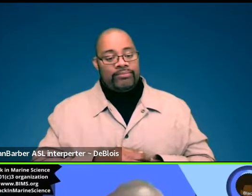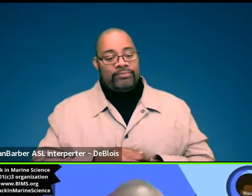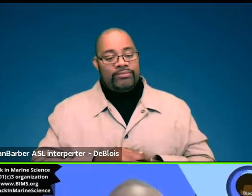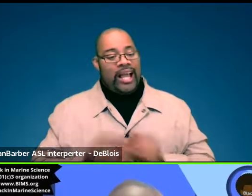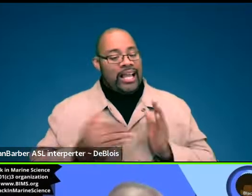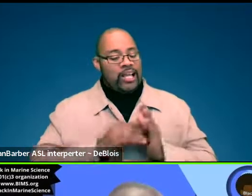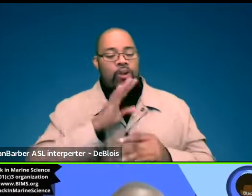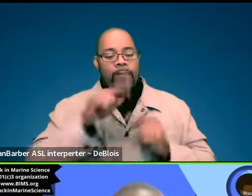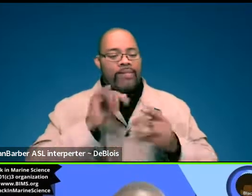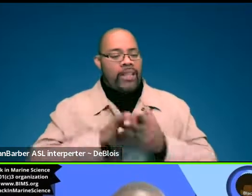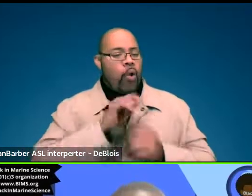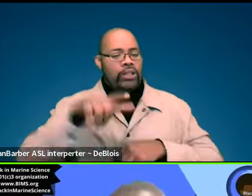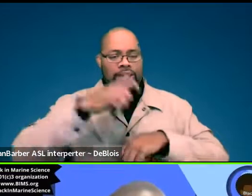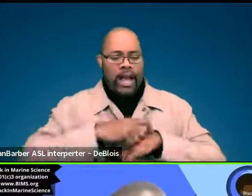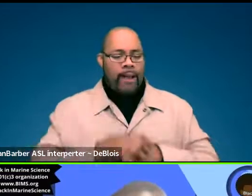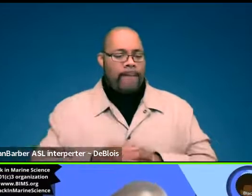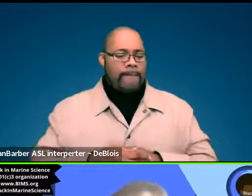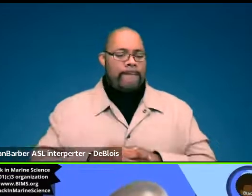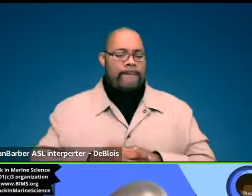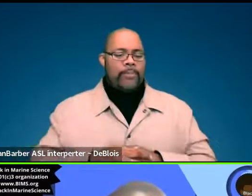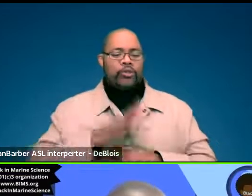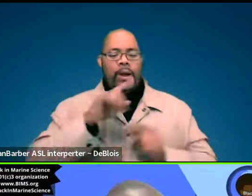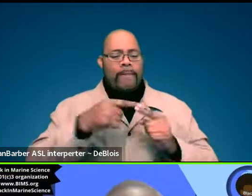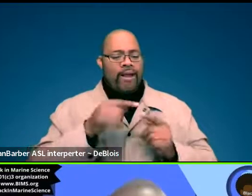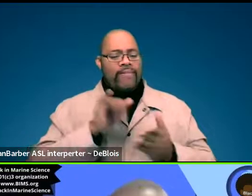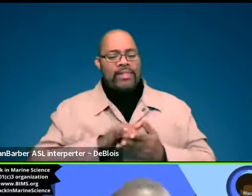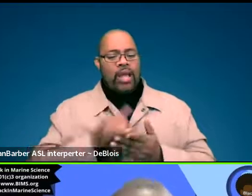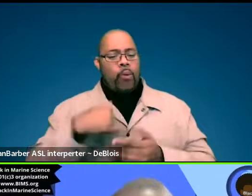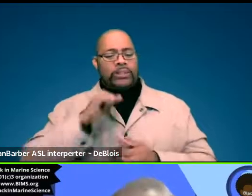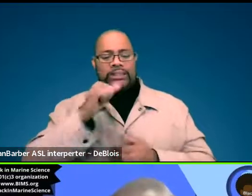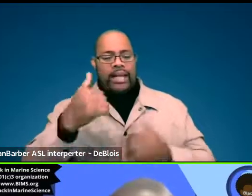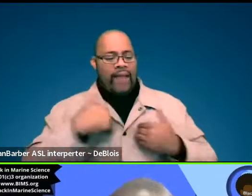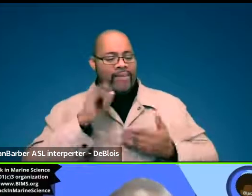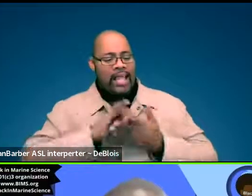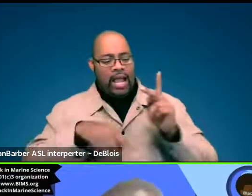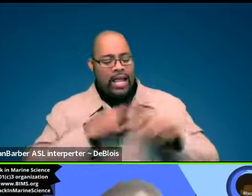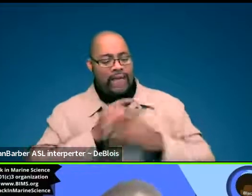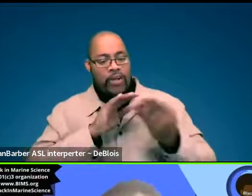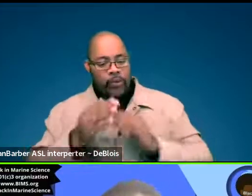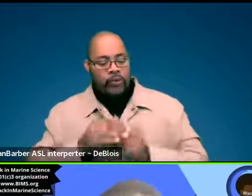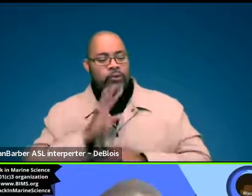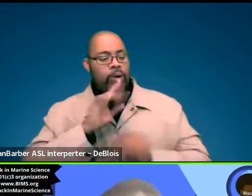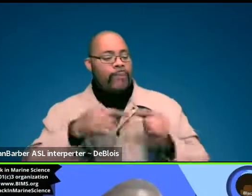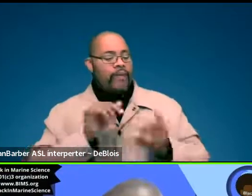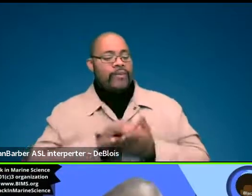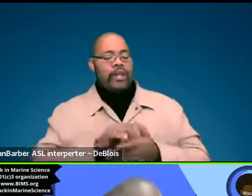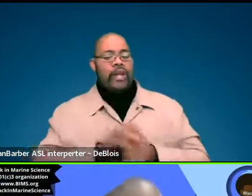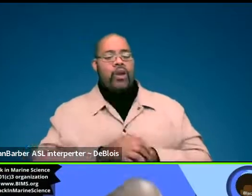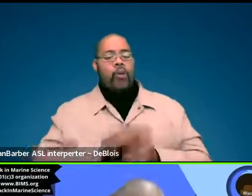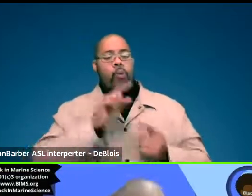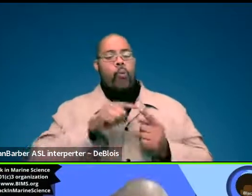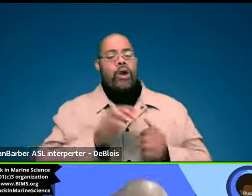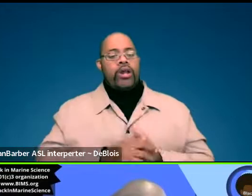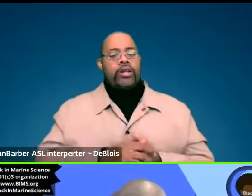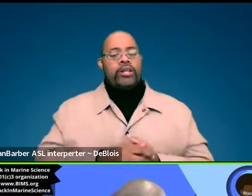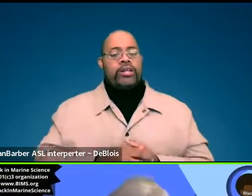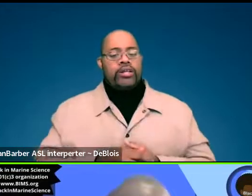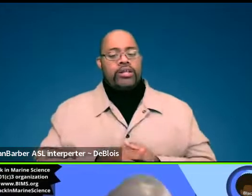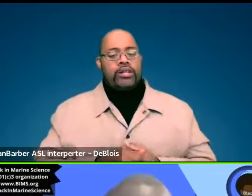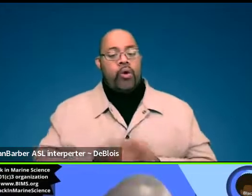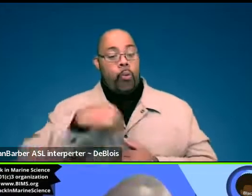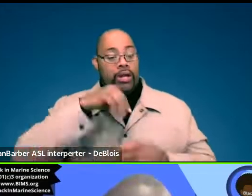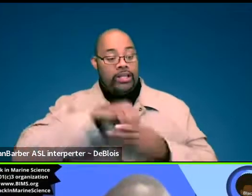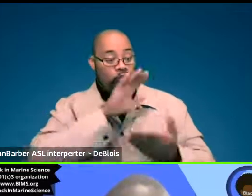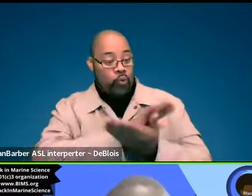again, we talk about this all the time at BIMS. We talk about the fact that we didn't have this type of community. We talked about the fact that when we were